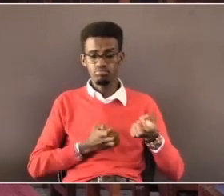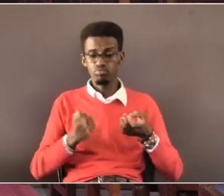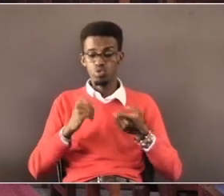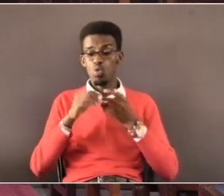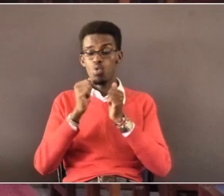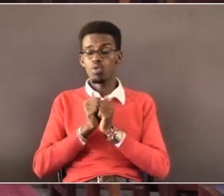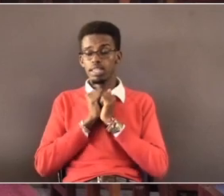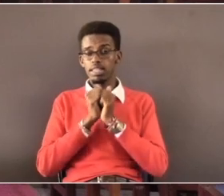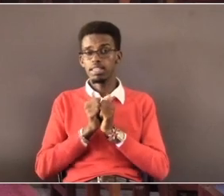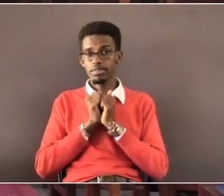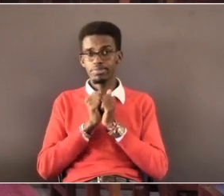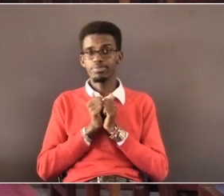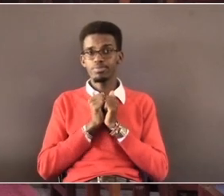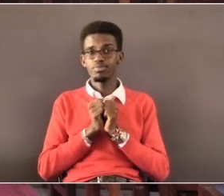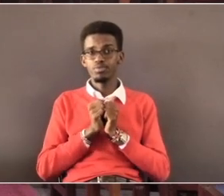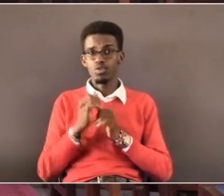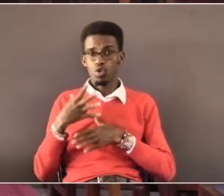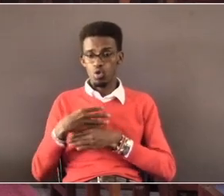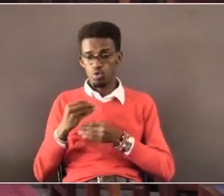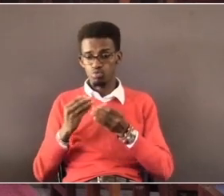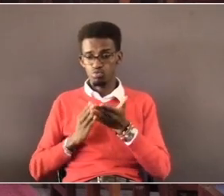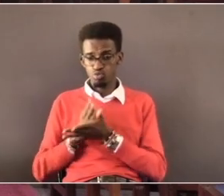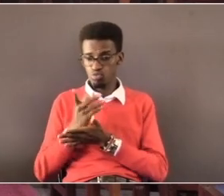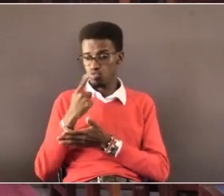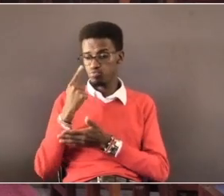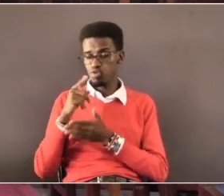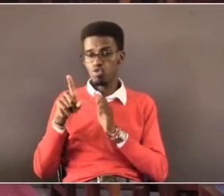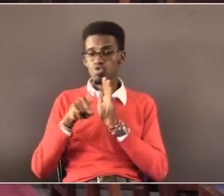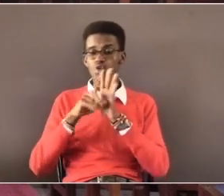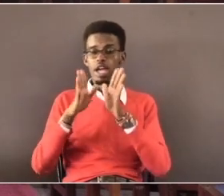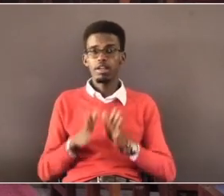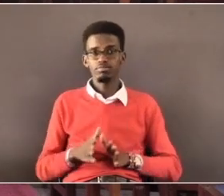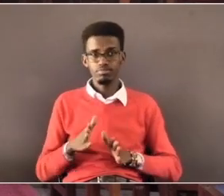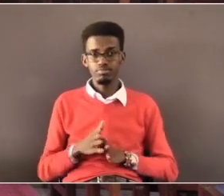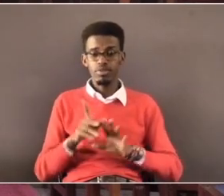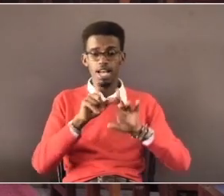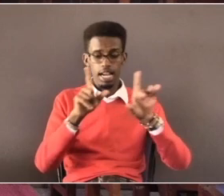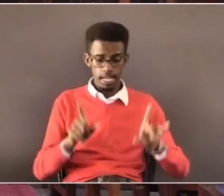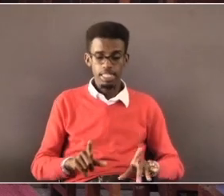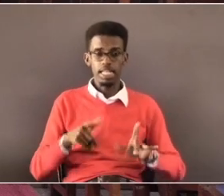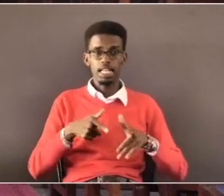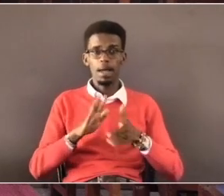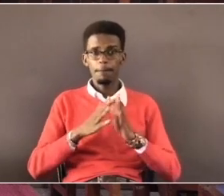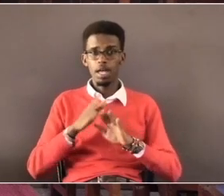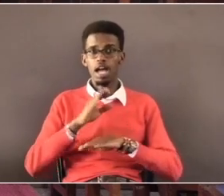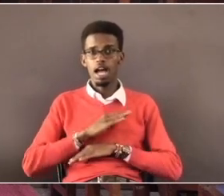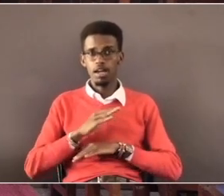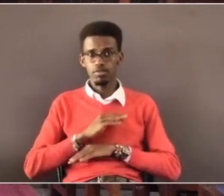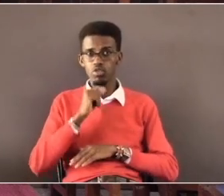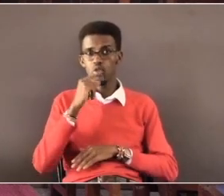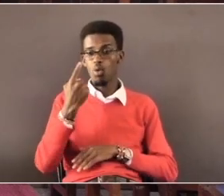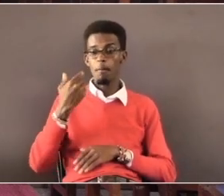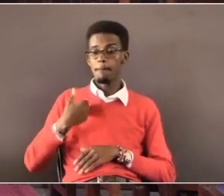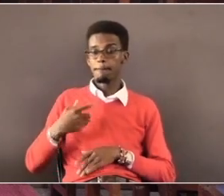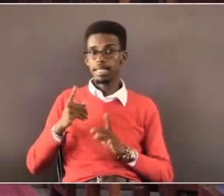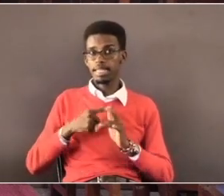together, go through lawyers together, like if it's land, let it be certified. Let not one